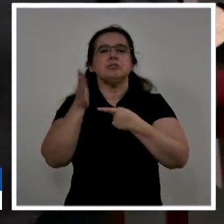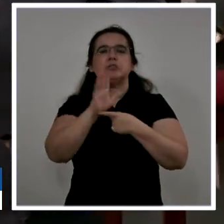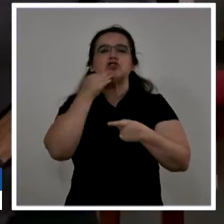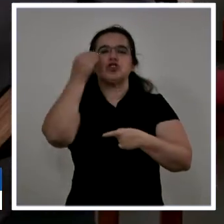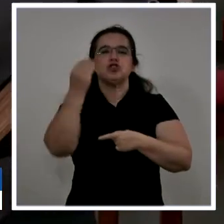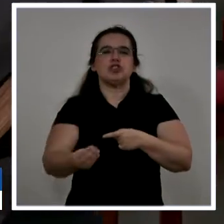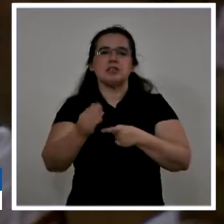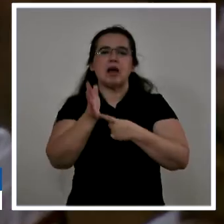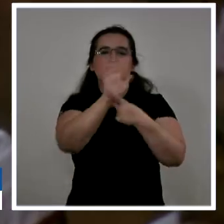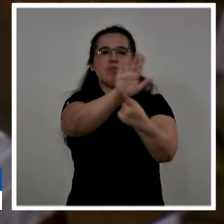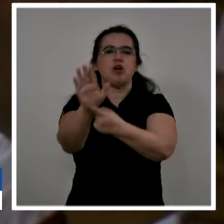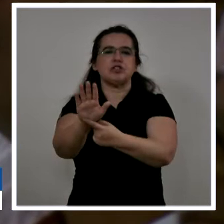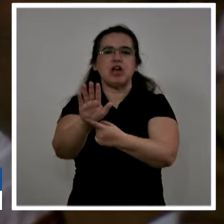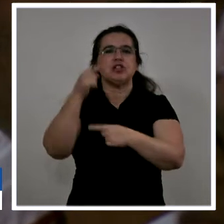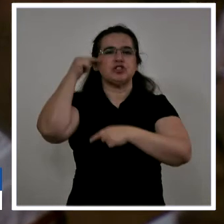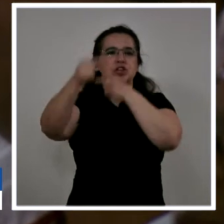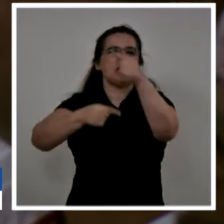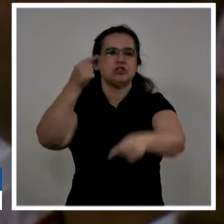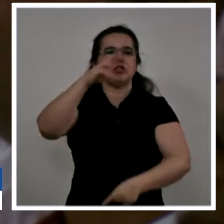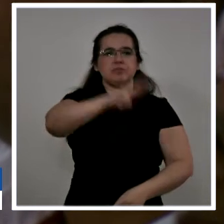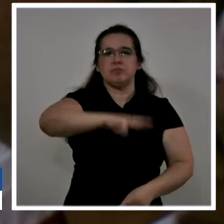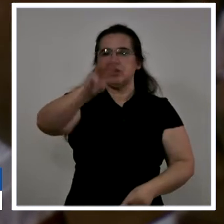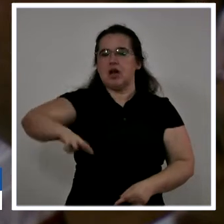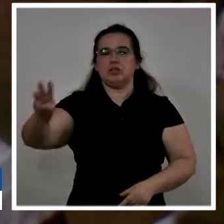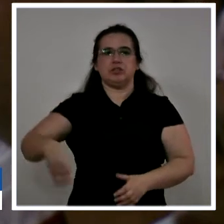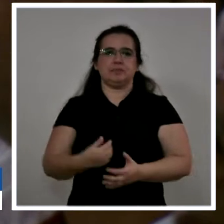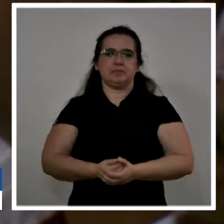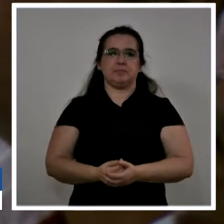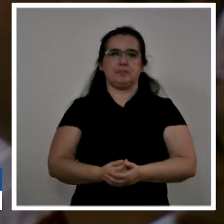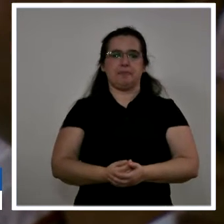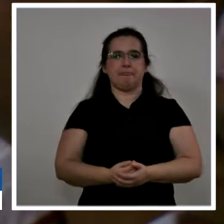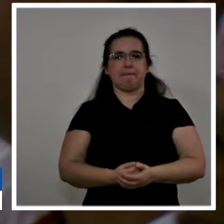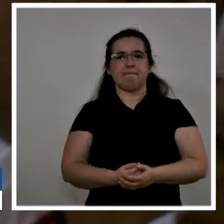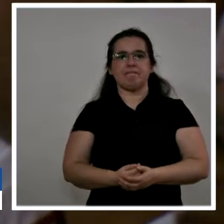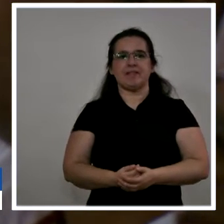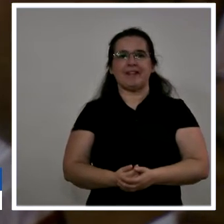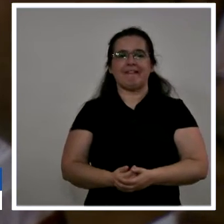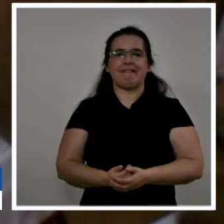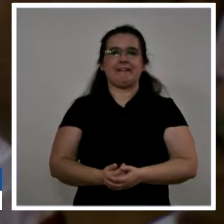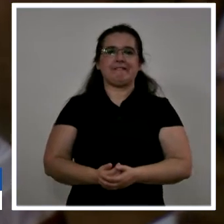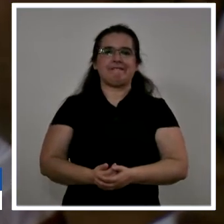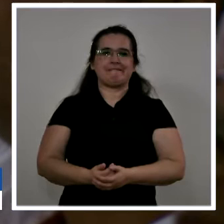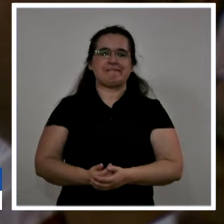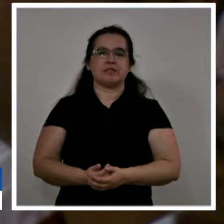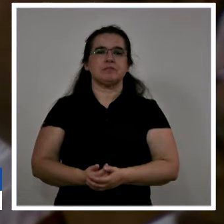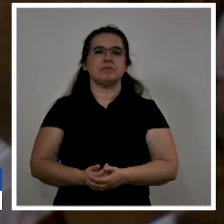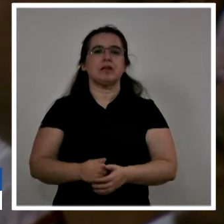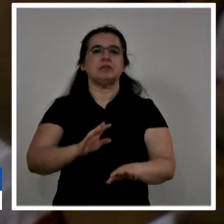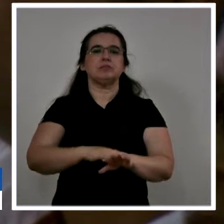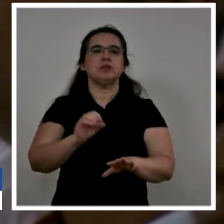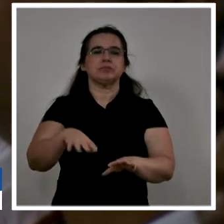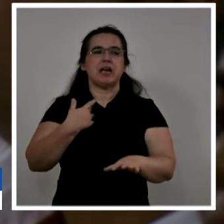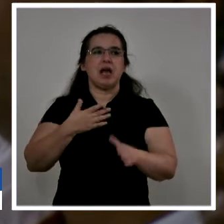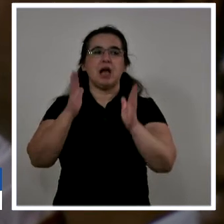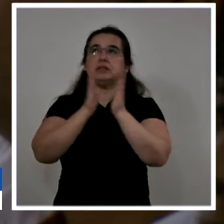de gerações. So God is in the business of opposing. Misericórdia, desculpa. God is in the business of opposing. E portanto, Deus,